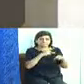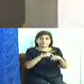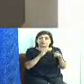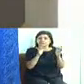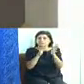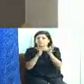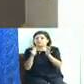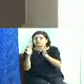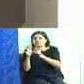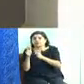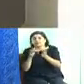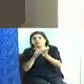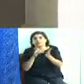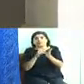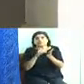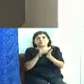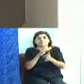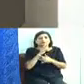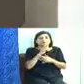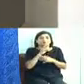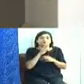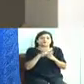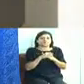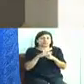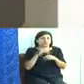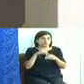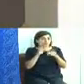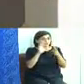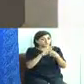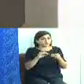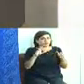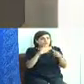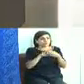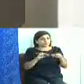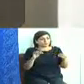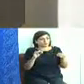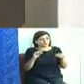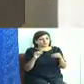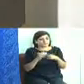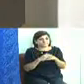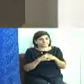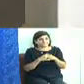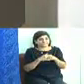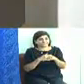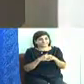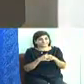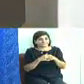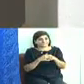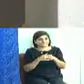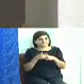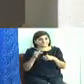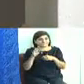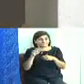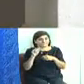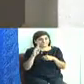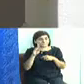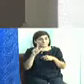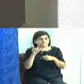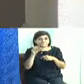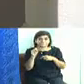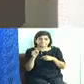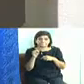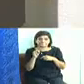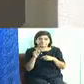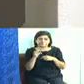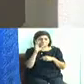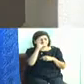Jesus often taught in parables. And parables are a peculiar literary